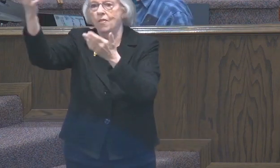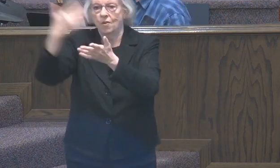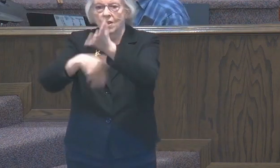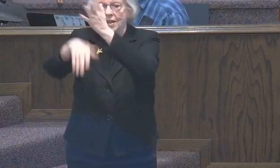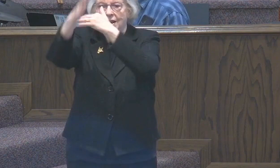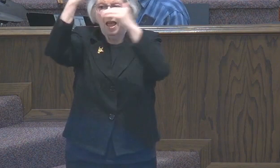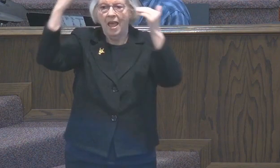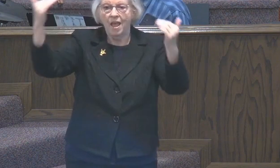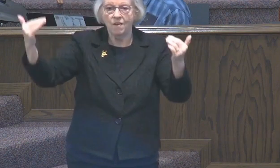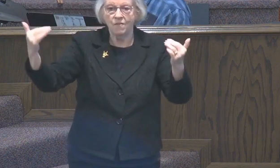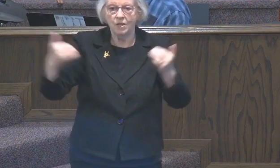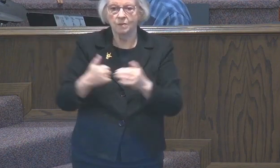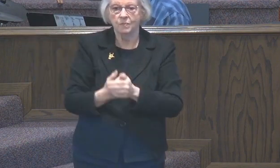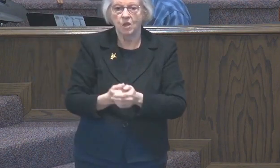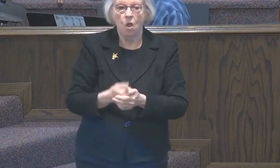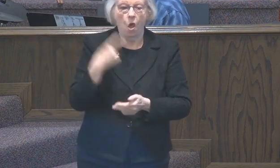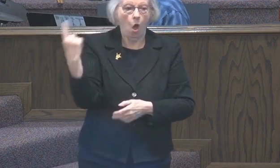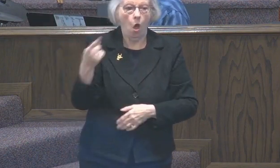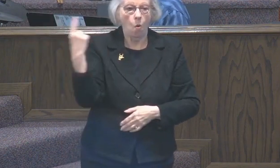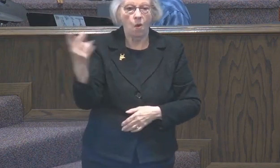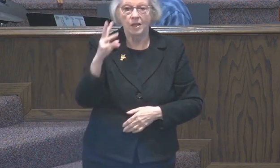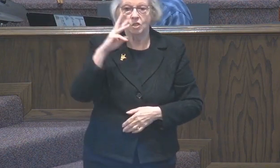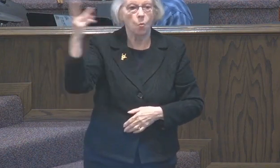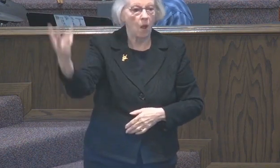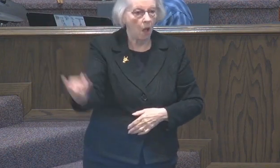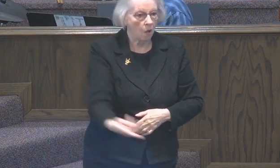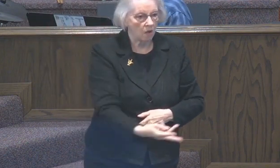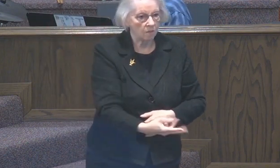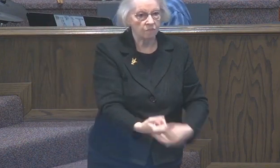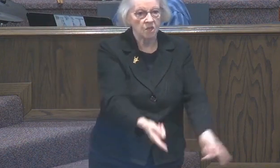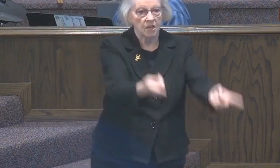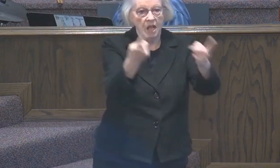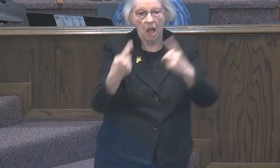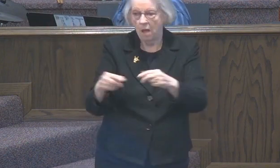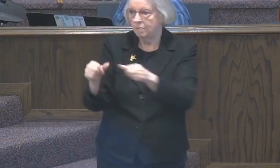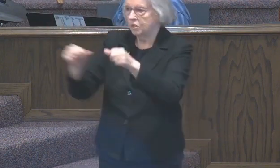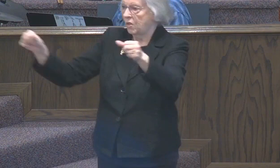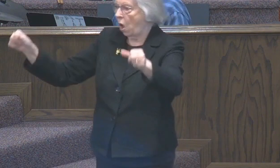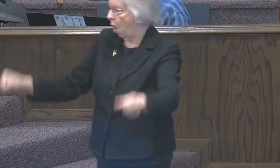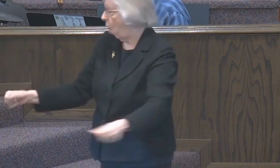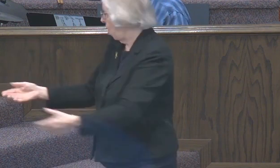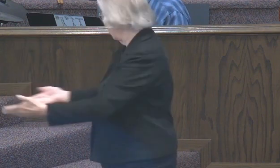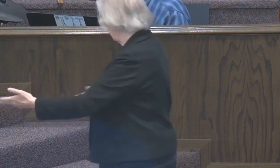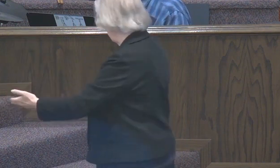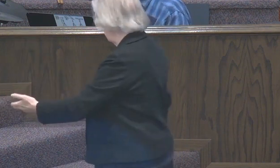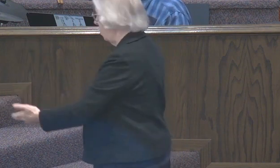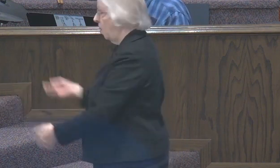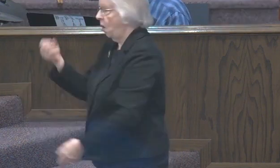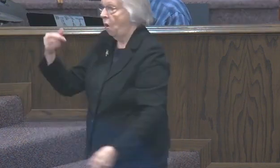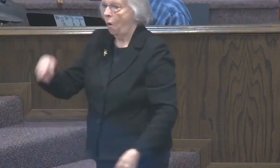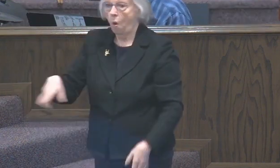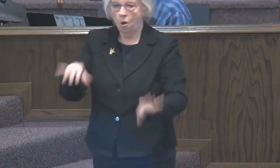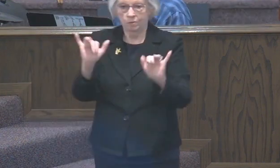would just invite you to come to the altar if you like, or to be seated, or to gather with a few that